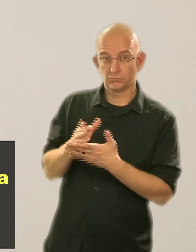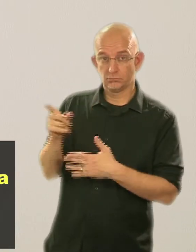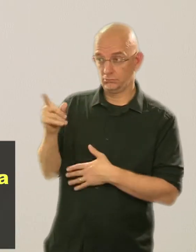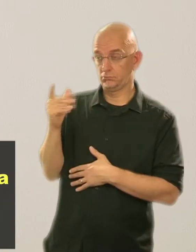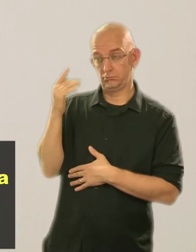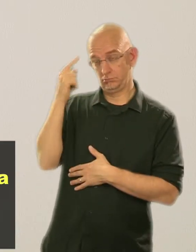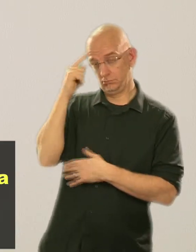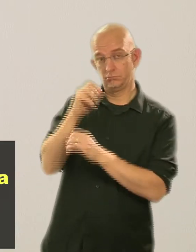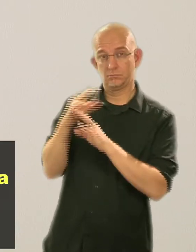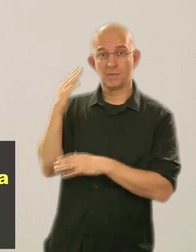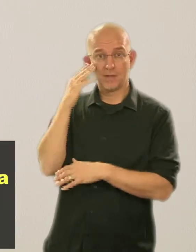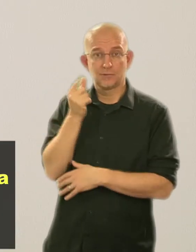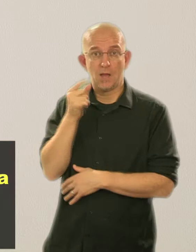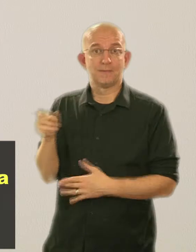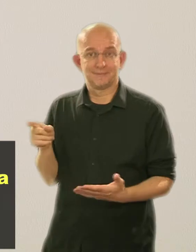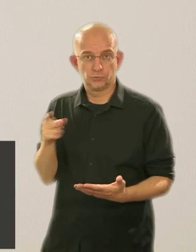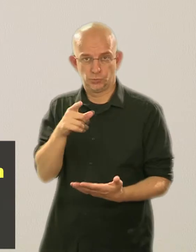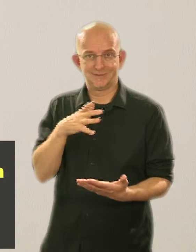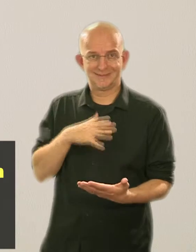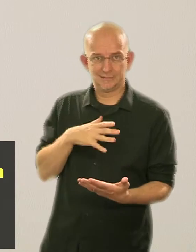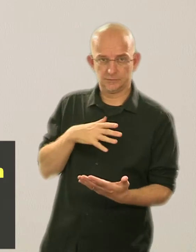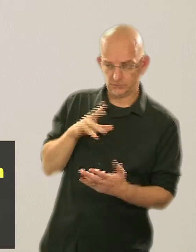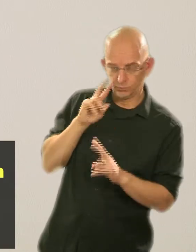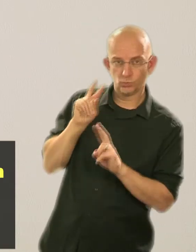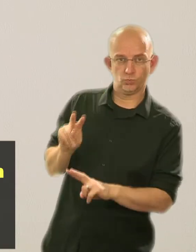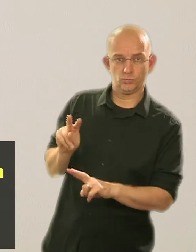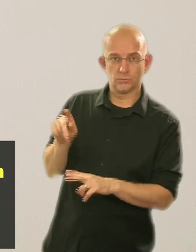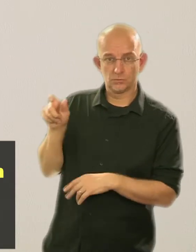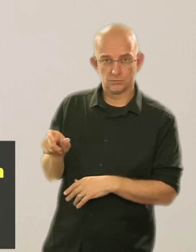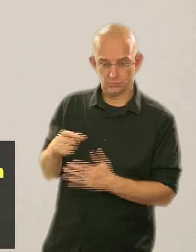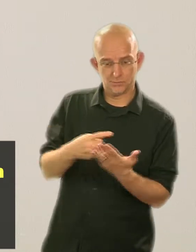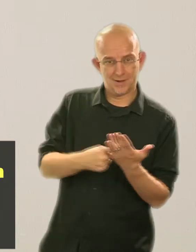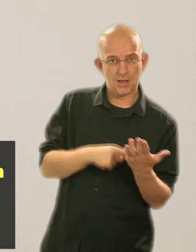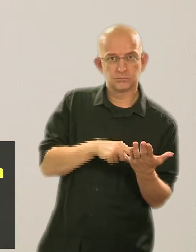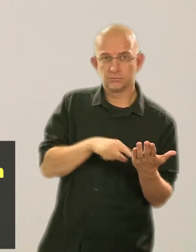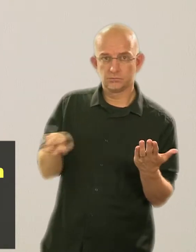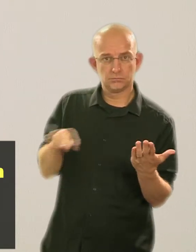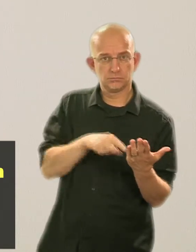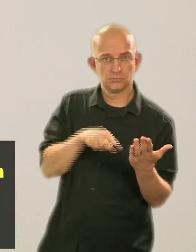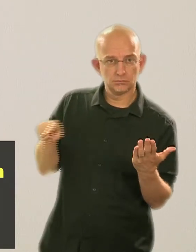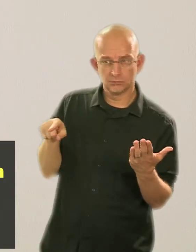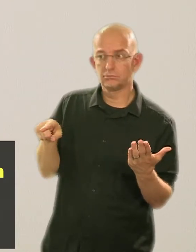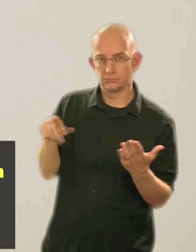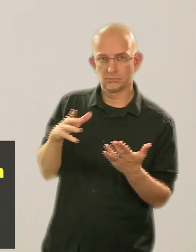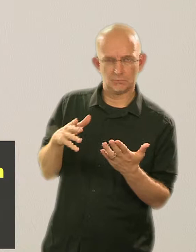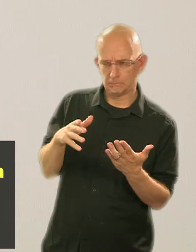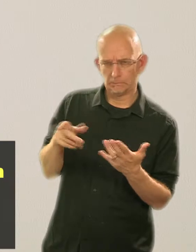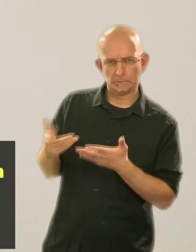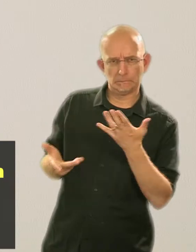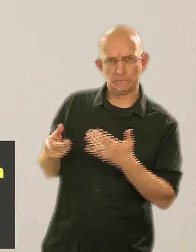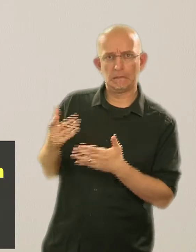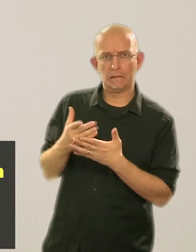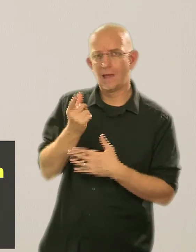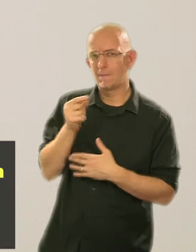that a person has mental capacity. You will need to pay regards to the act in situations where you have a reason to